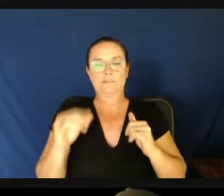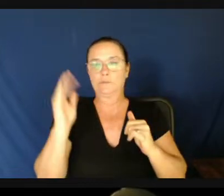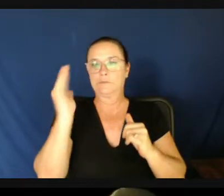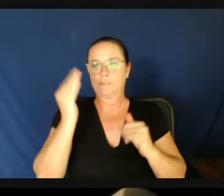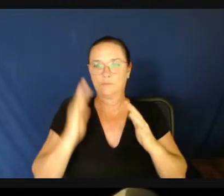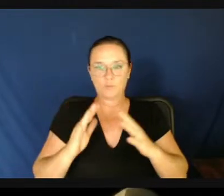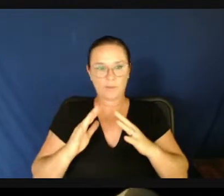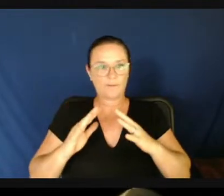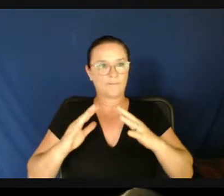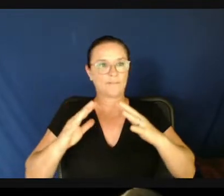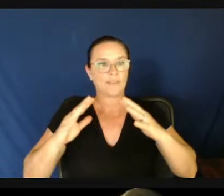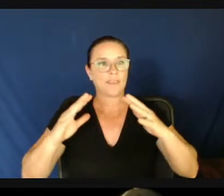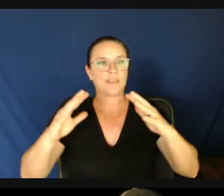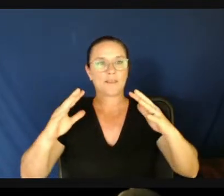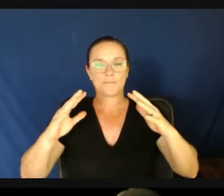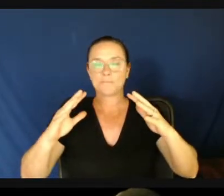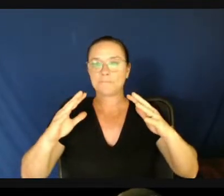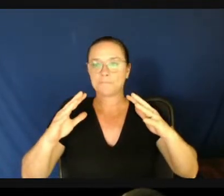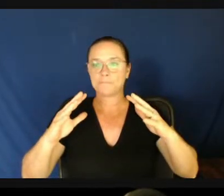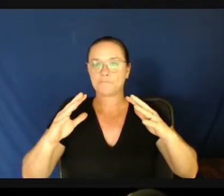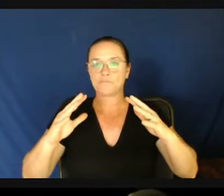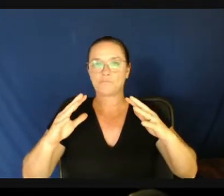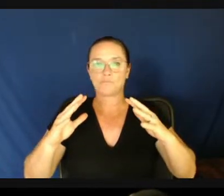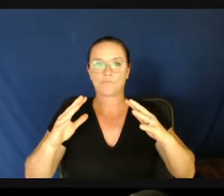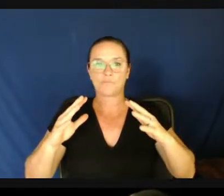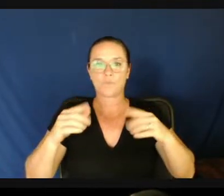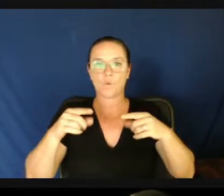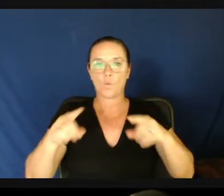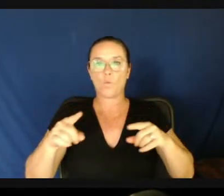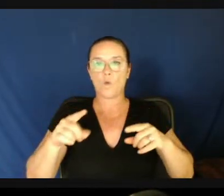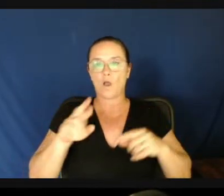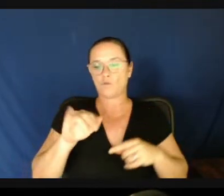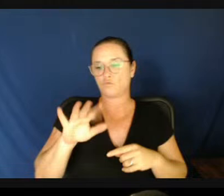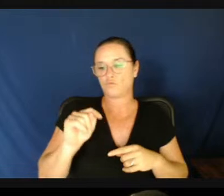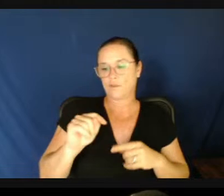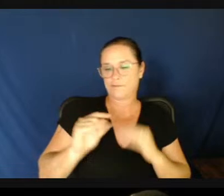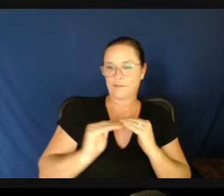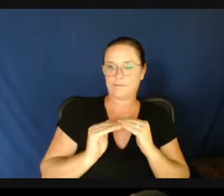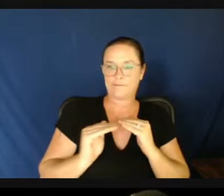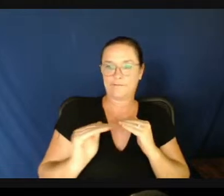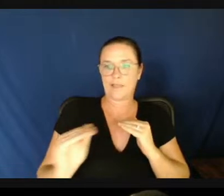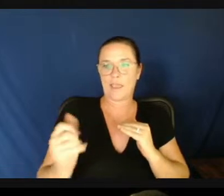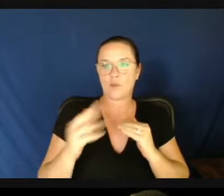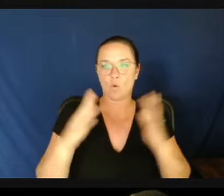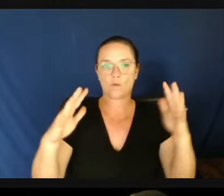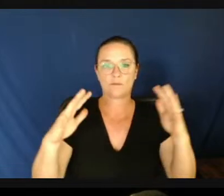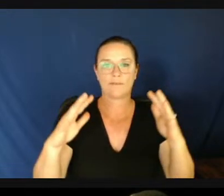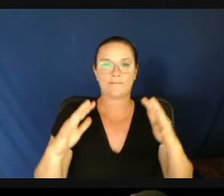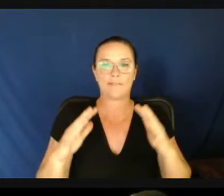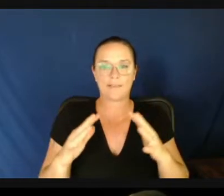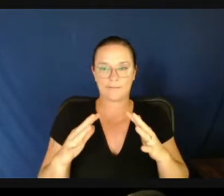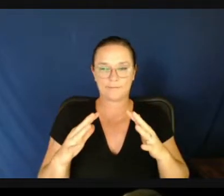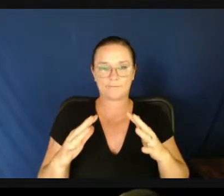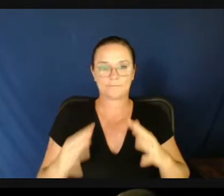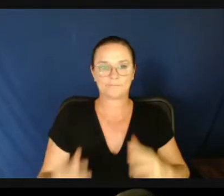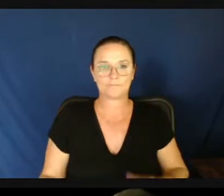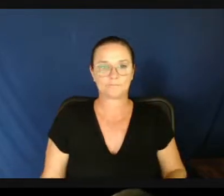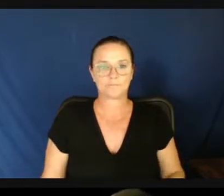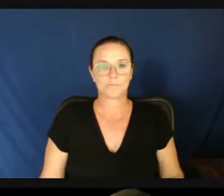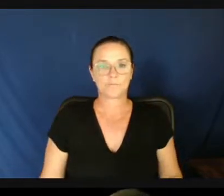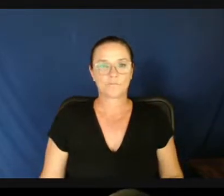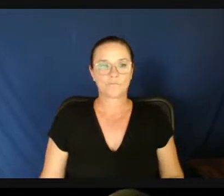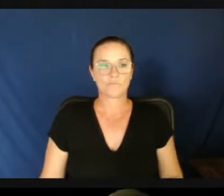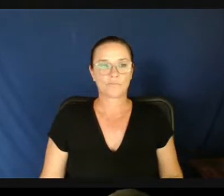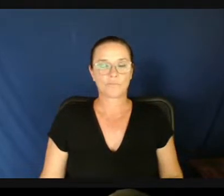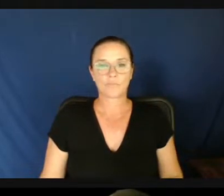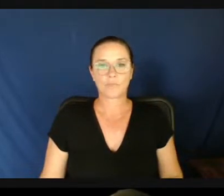inflation at the summit, while the rift is flat to deflating. So nothing exciting there